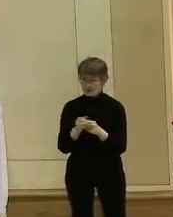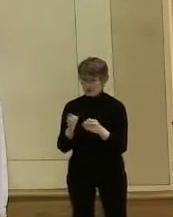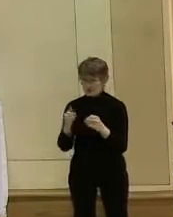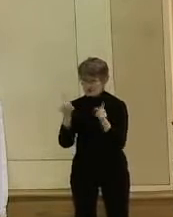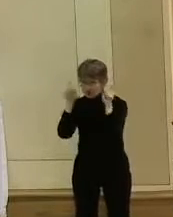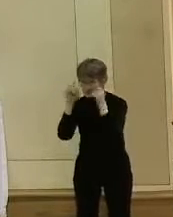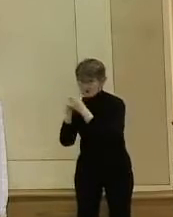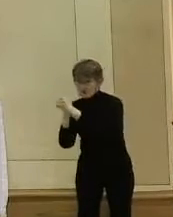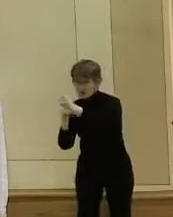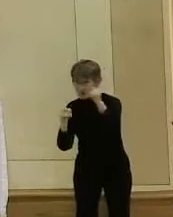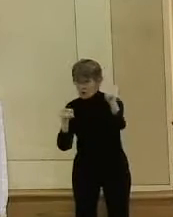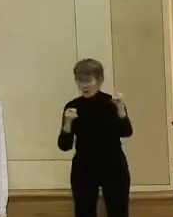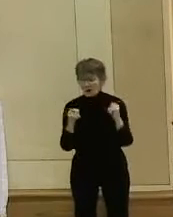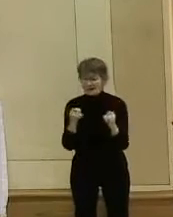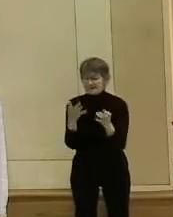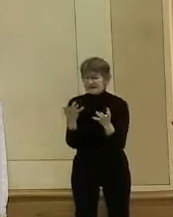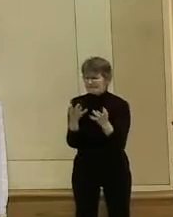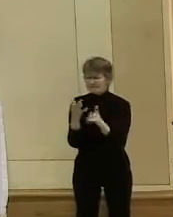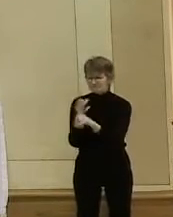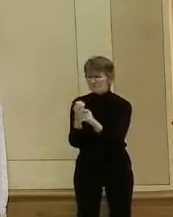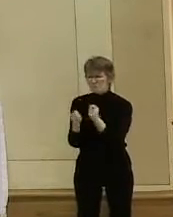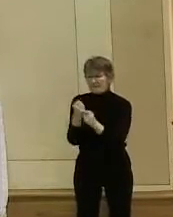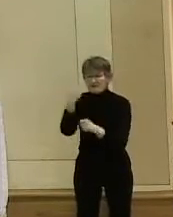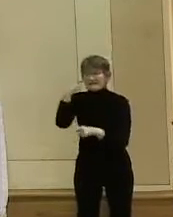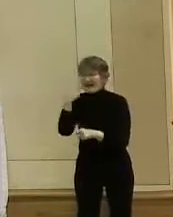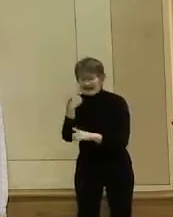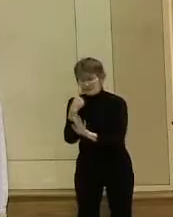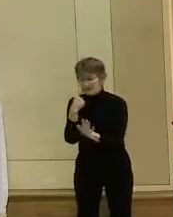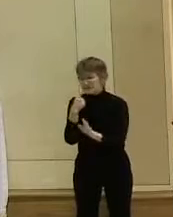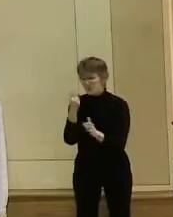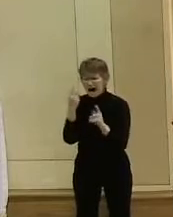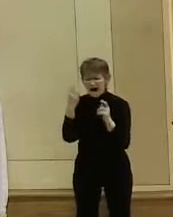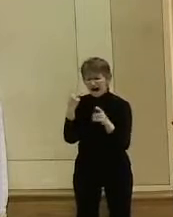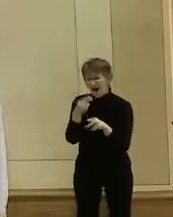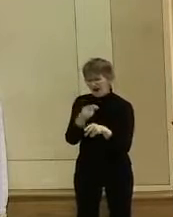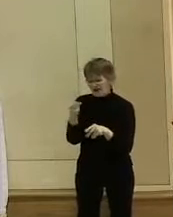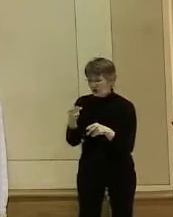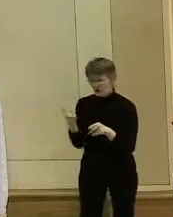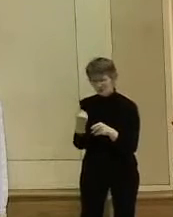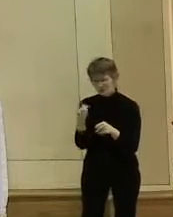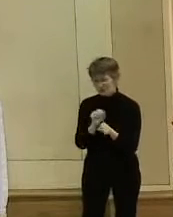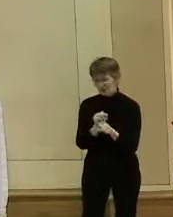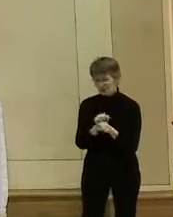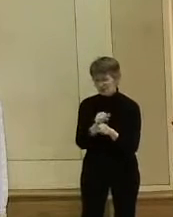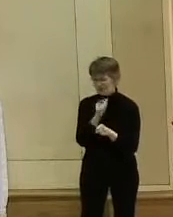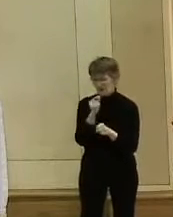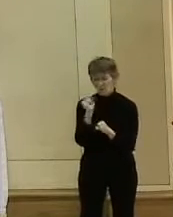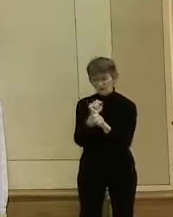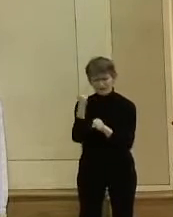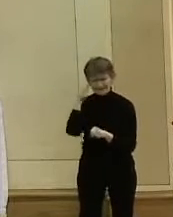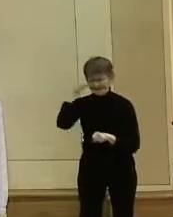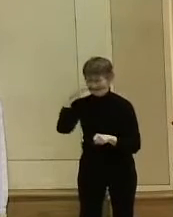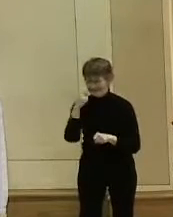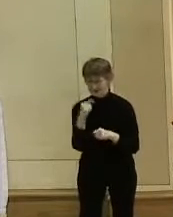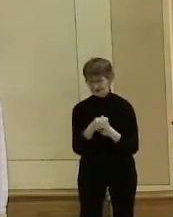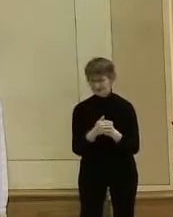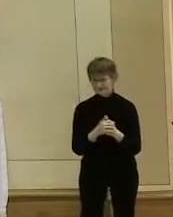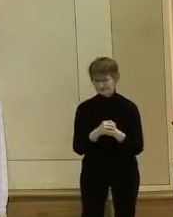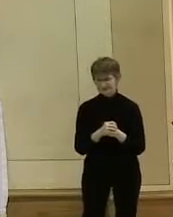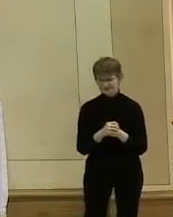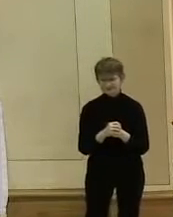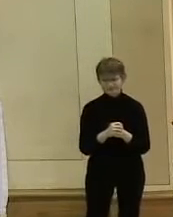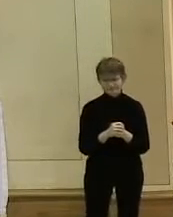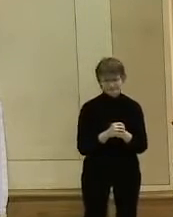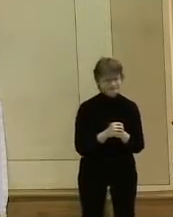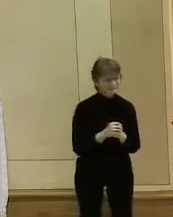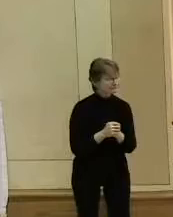more. We brought in $2.5 million in the second campaign. So we have $3.2 million.